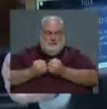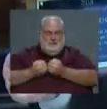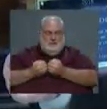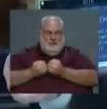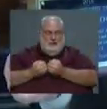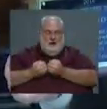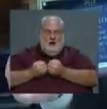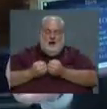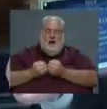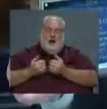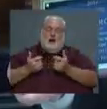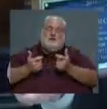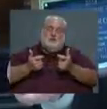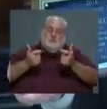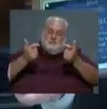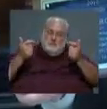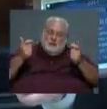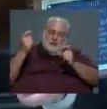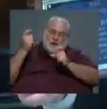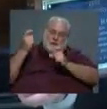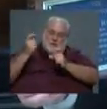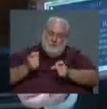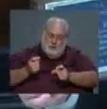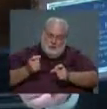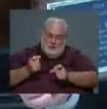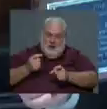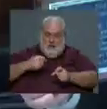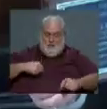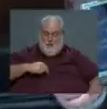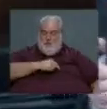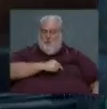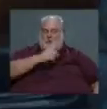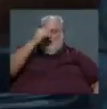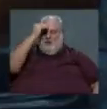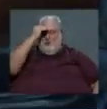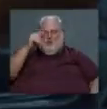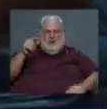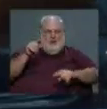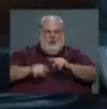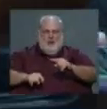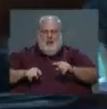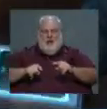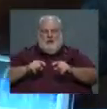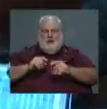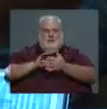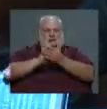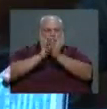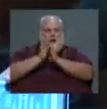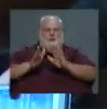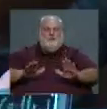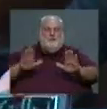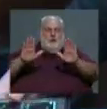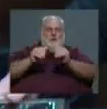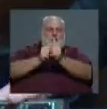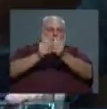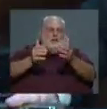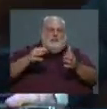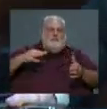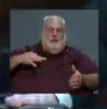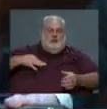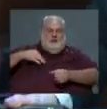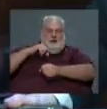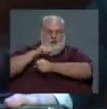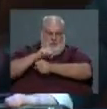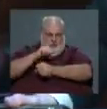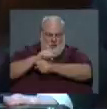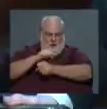A tremendous contribution. And as we know, we cannot make this a great city without the wonderful volunteer help of our citizens.